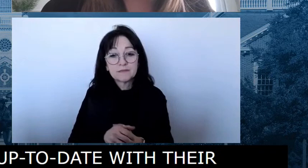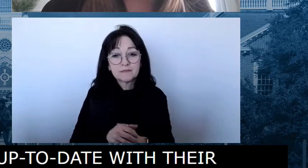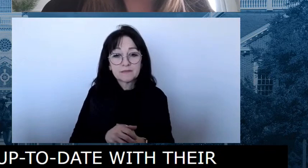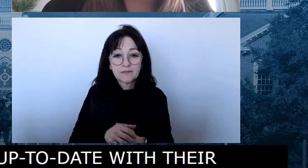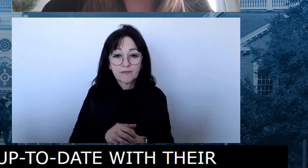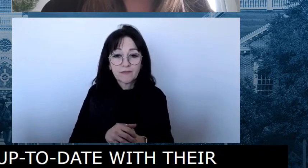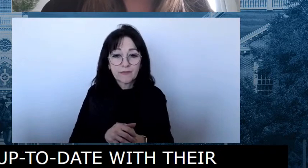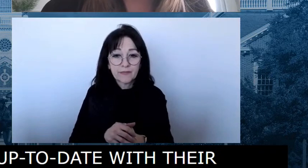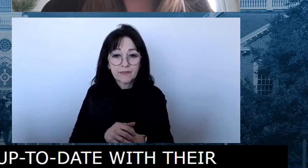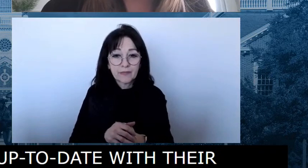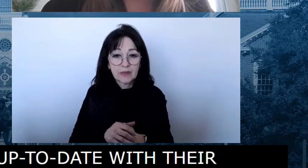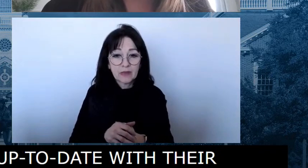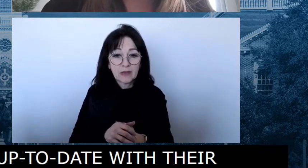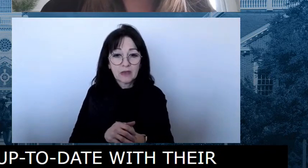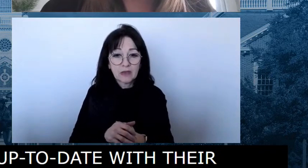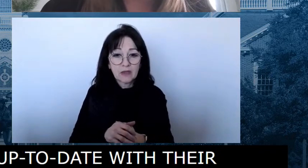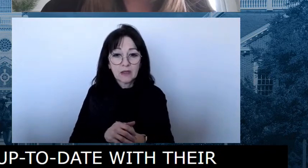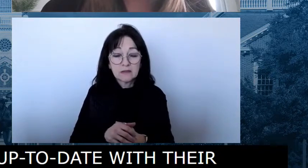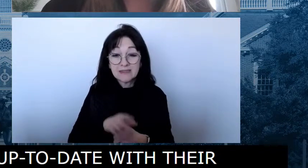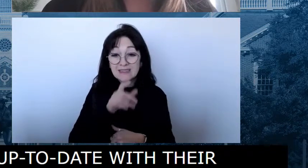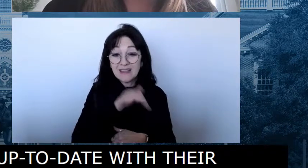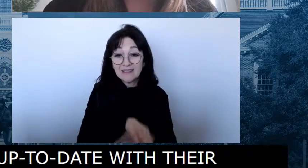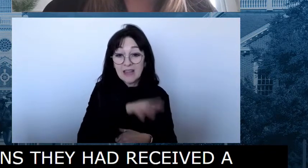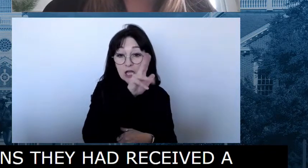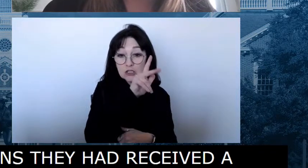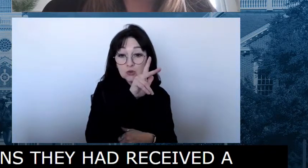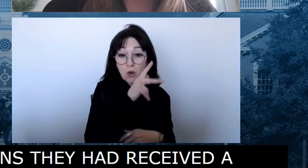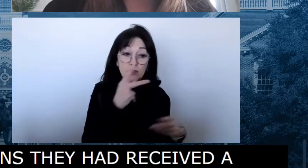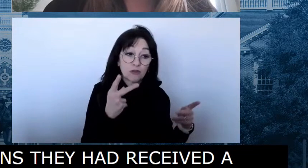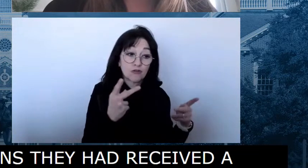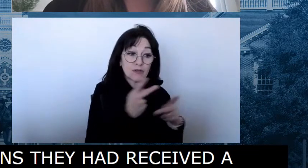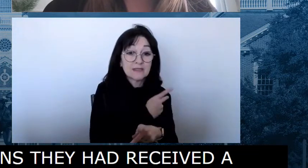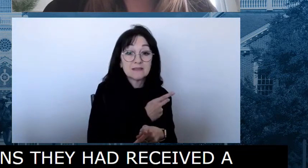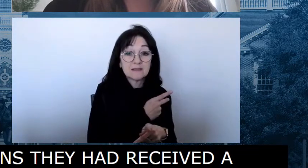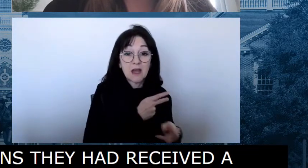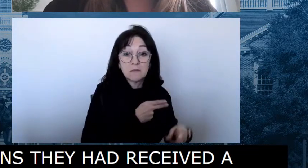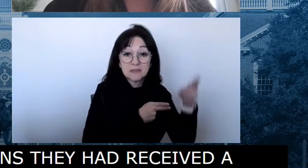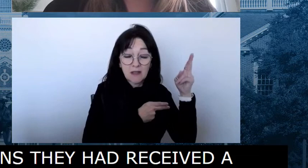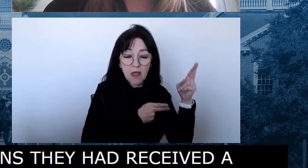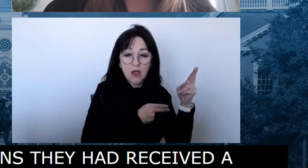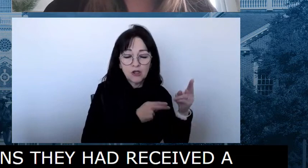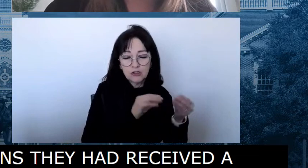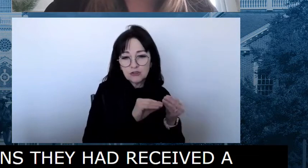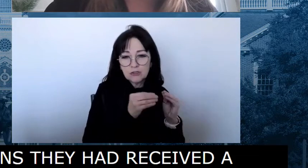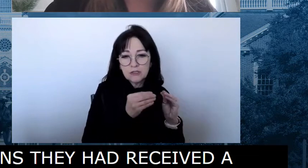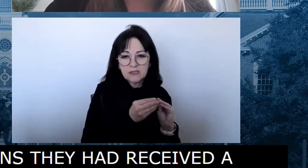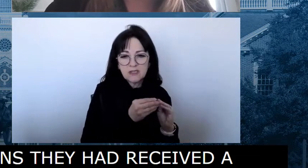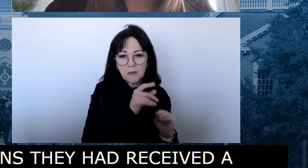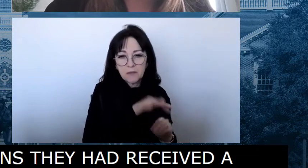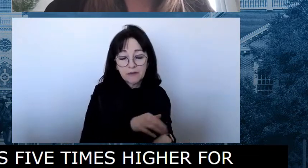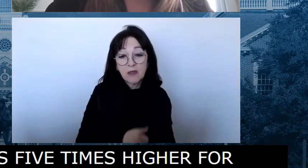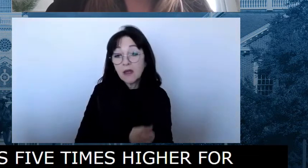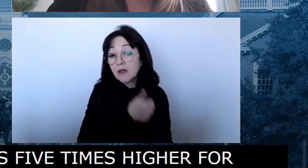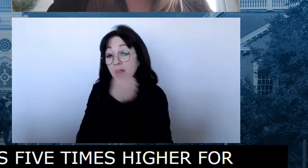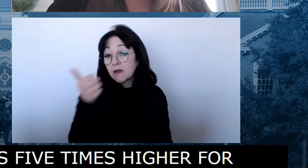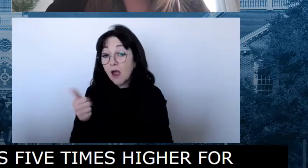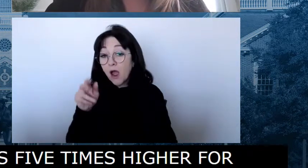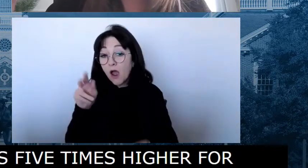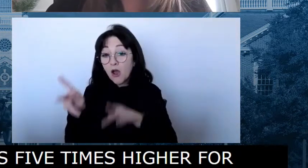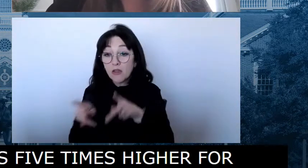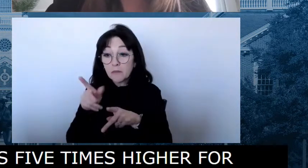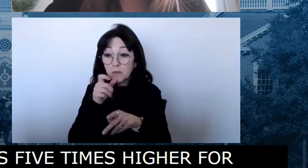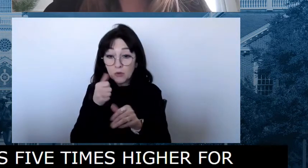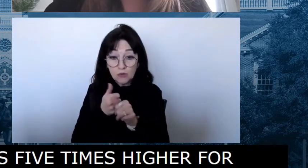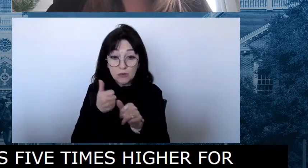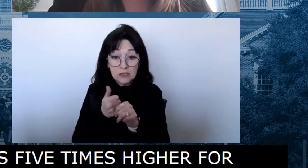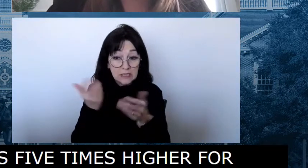That number was 5 times higher for for people who had gotten